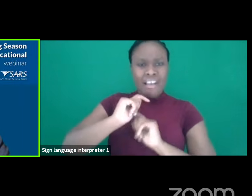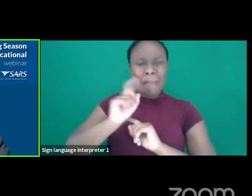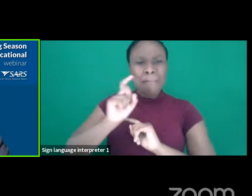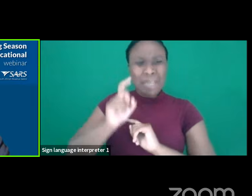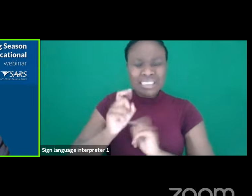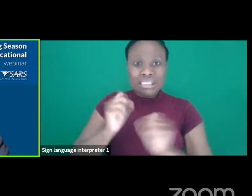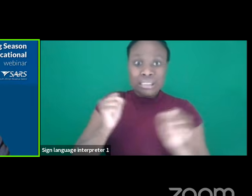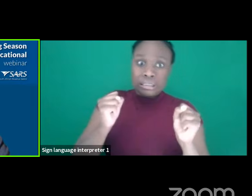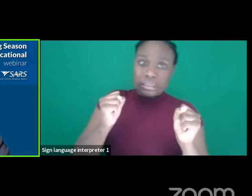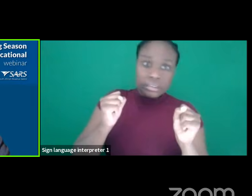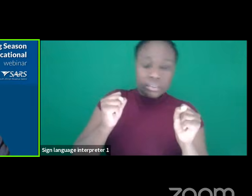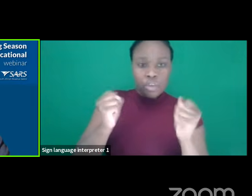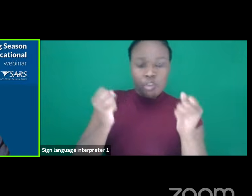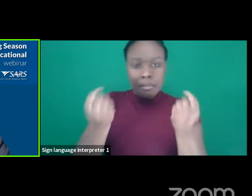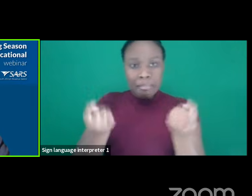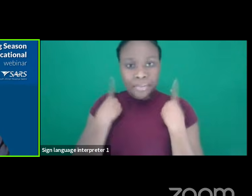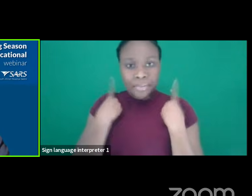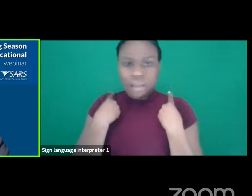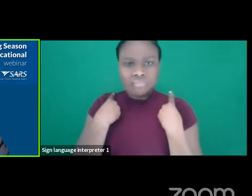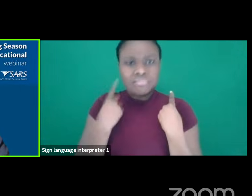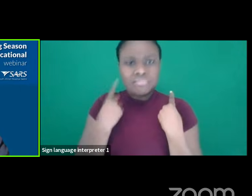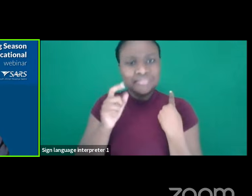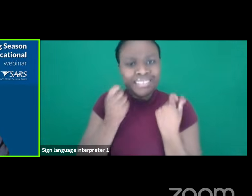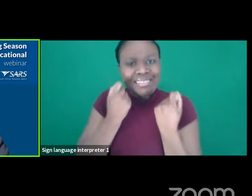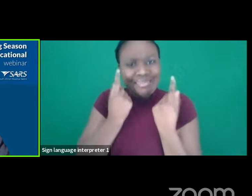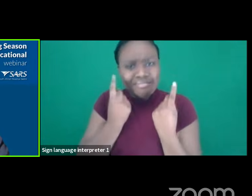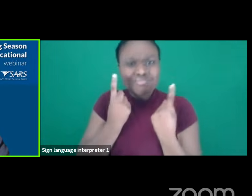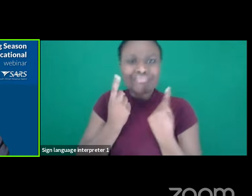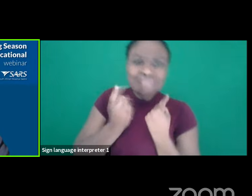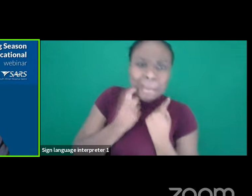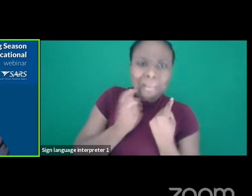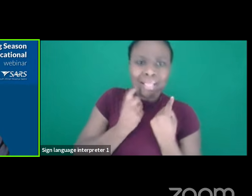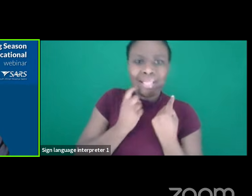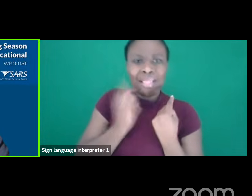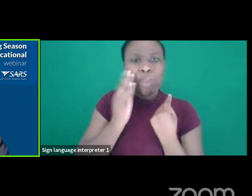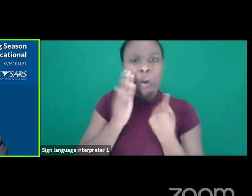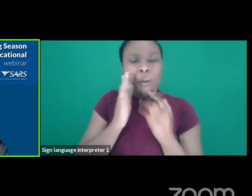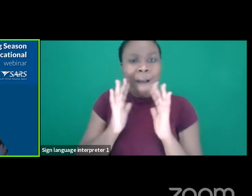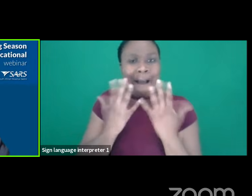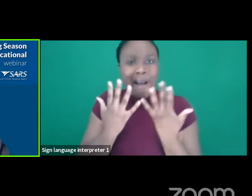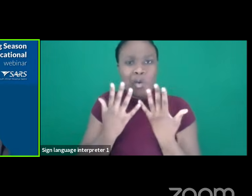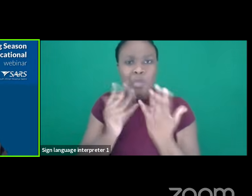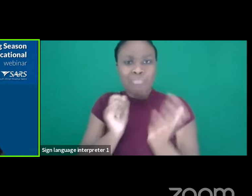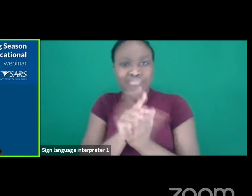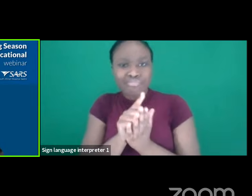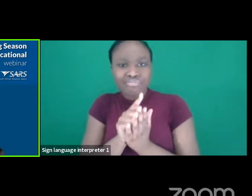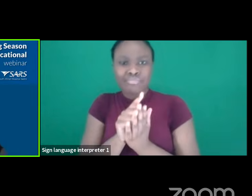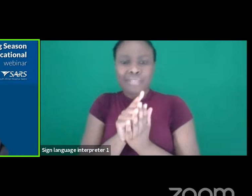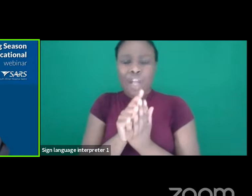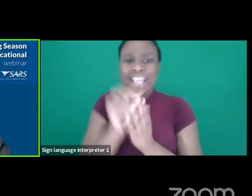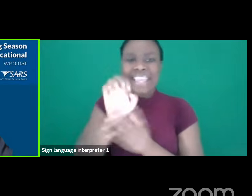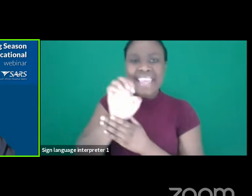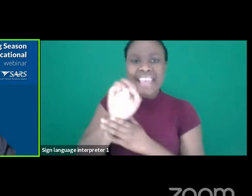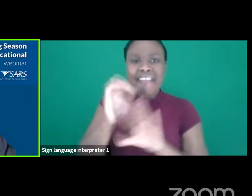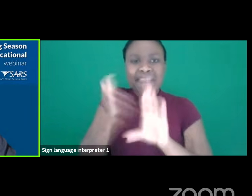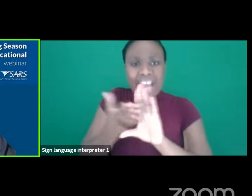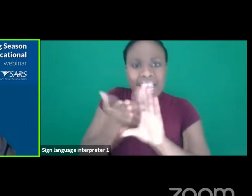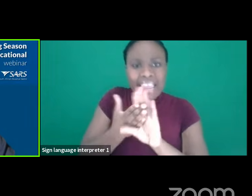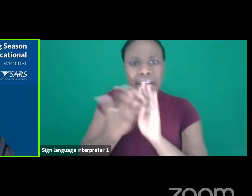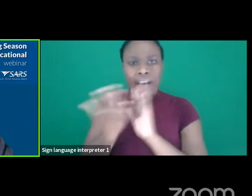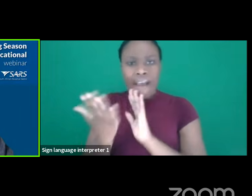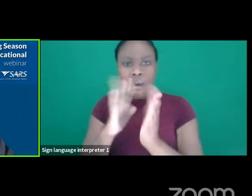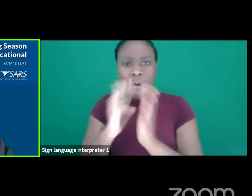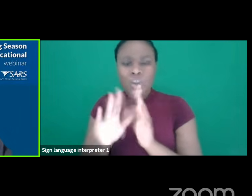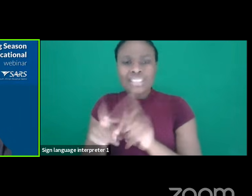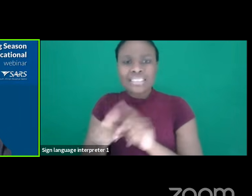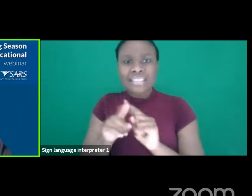we are providing clarity, we need to also make sure that taxpayers find it easy to interact with us